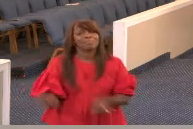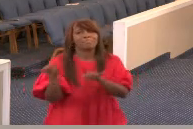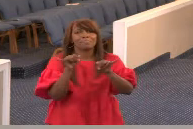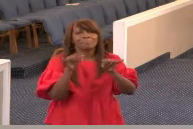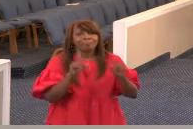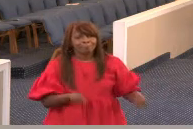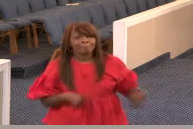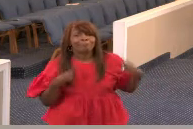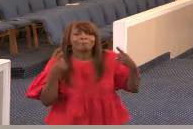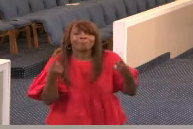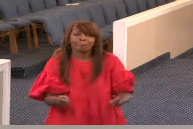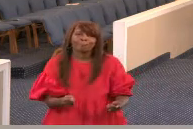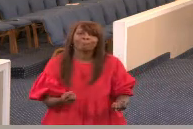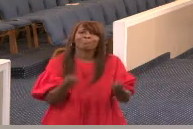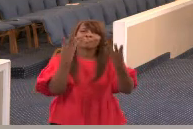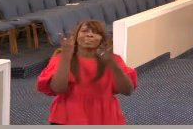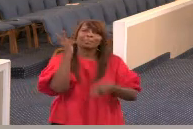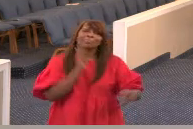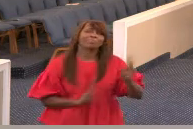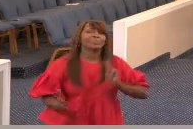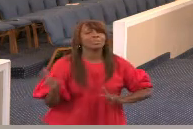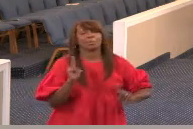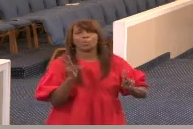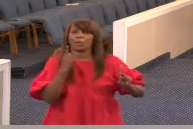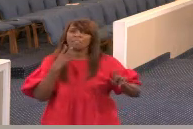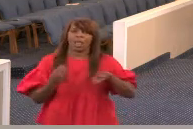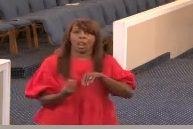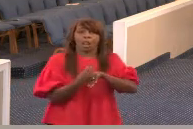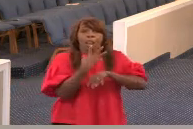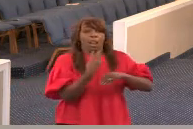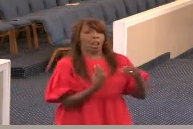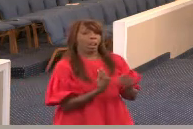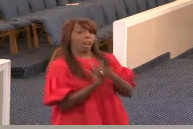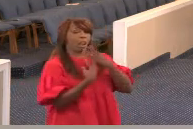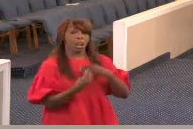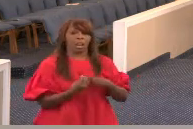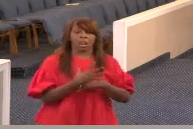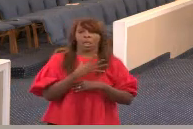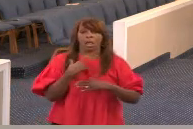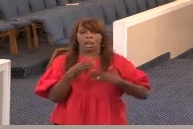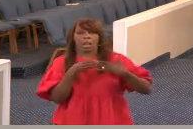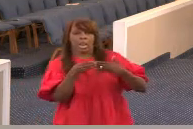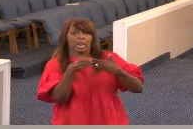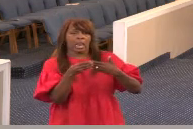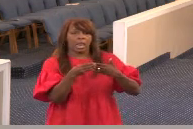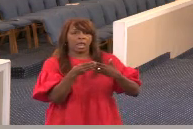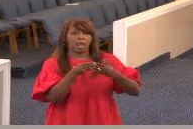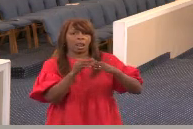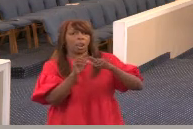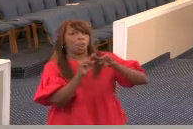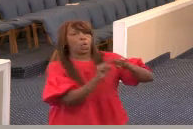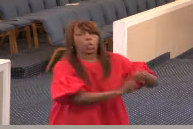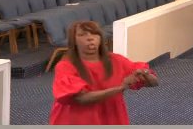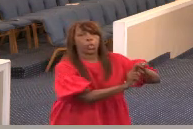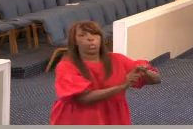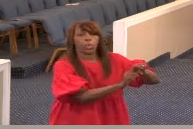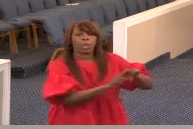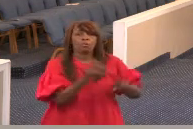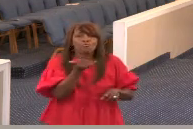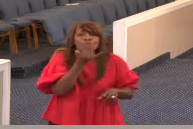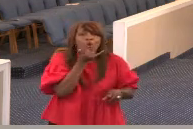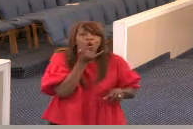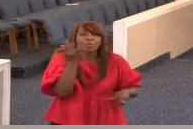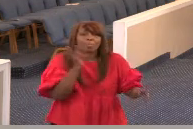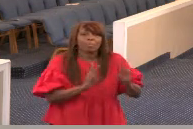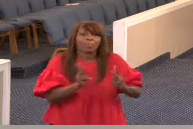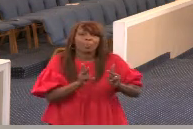So many people get influenced, are directed, let the wrong people get in their